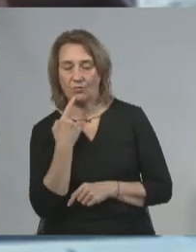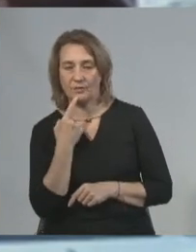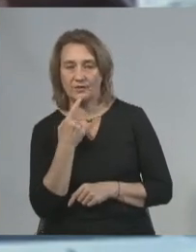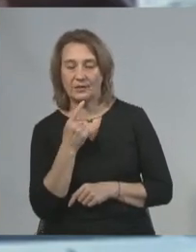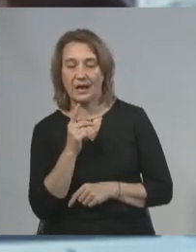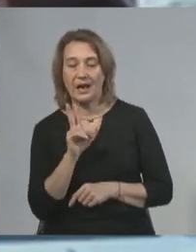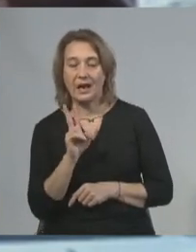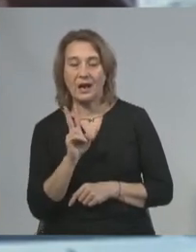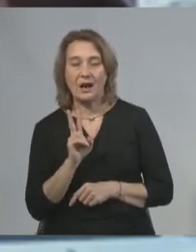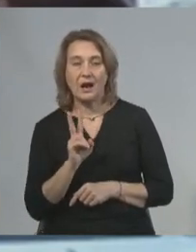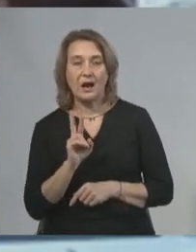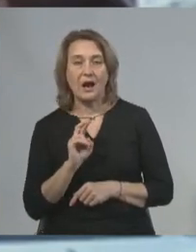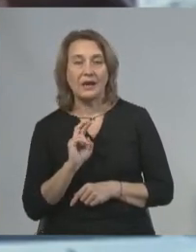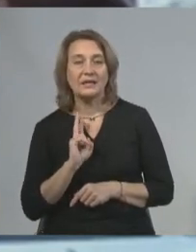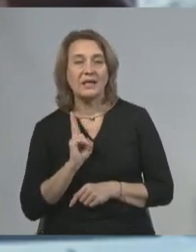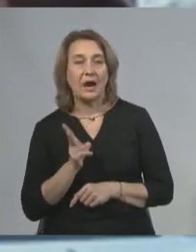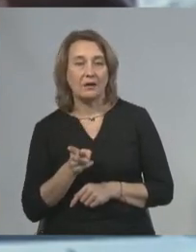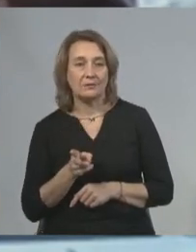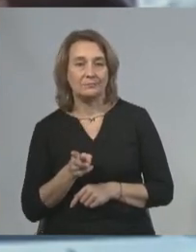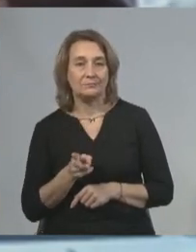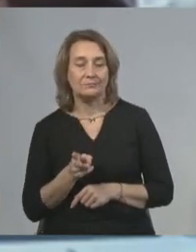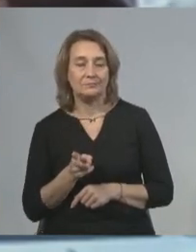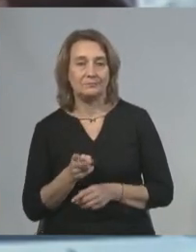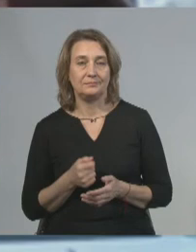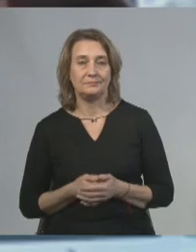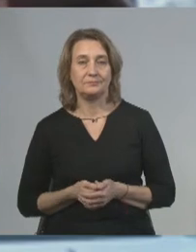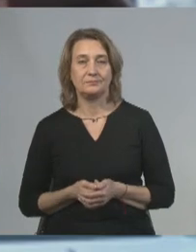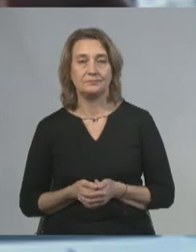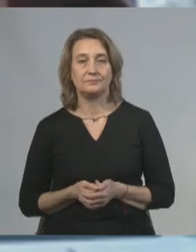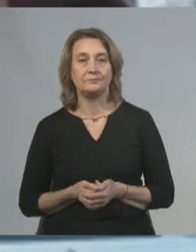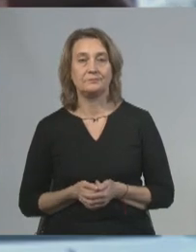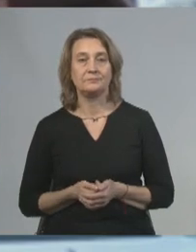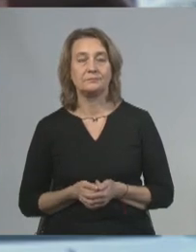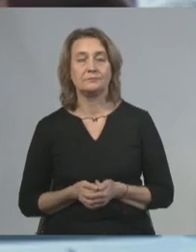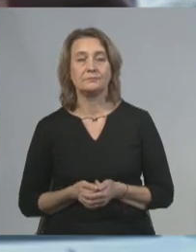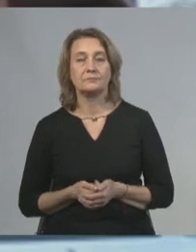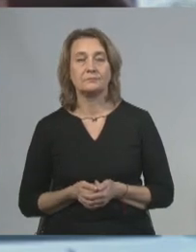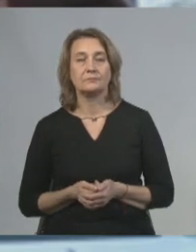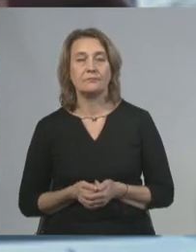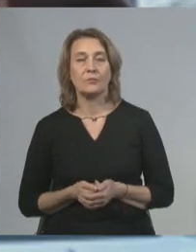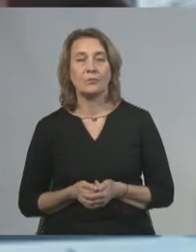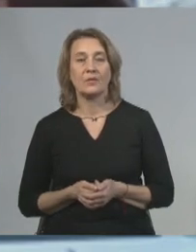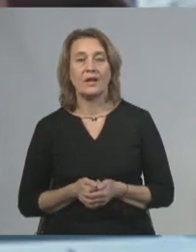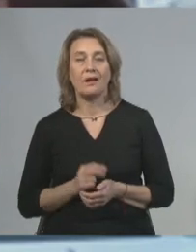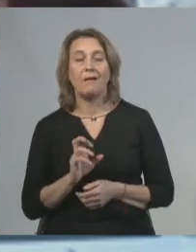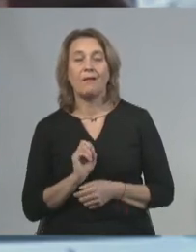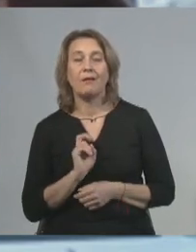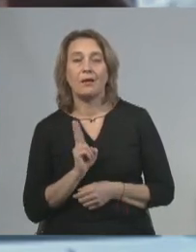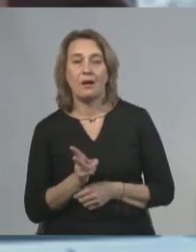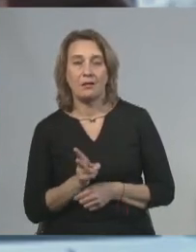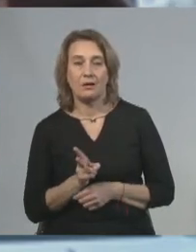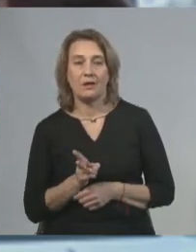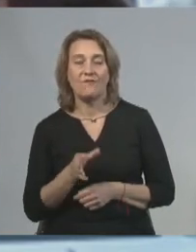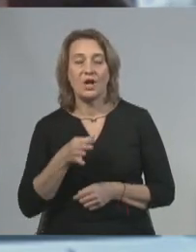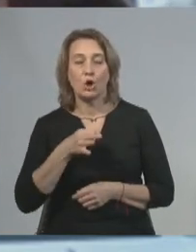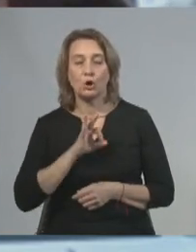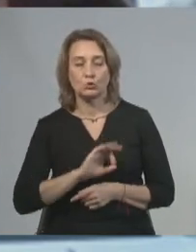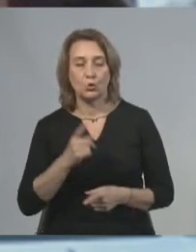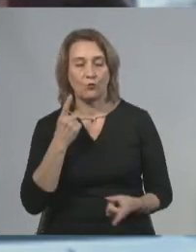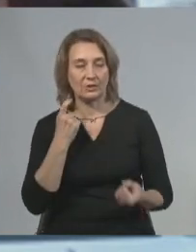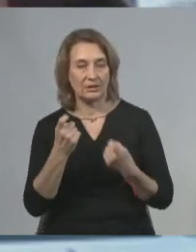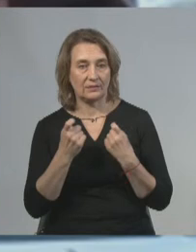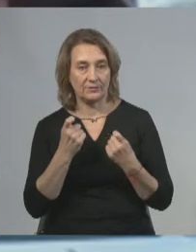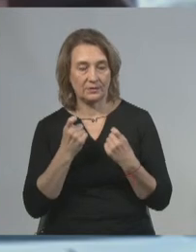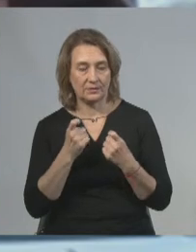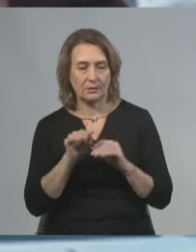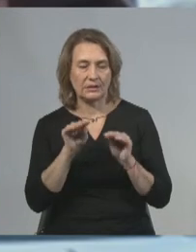issues nothing is going on uh uh how you use the information how you use the statistics and uh how